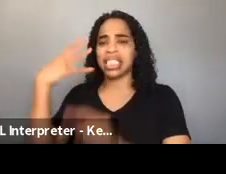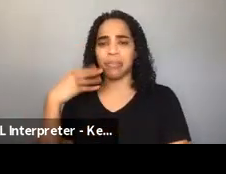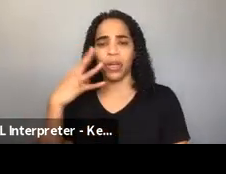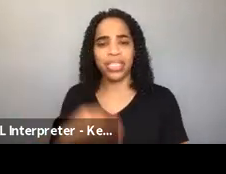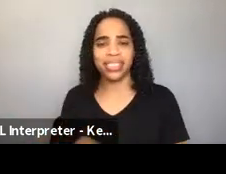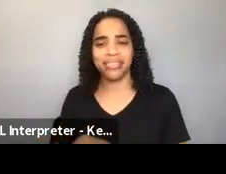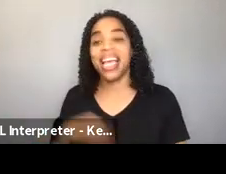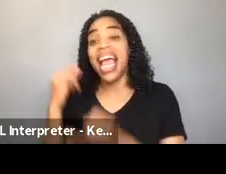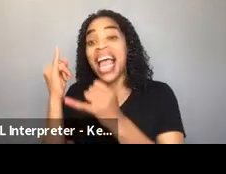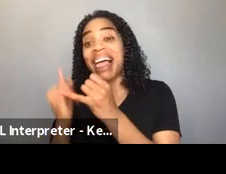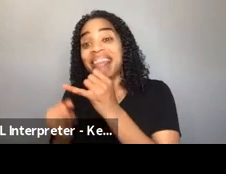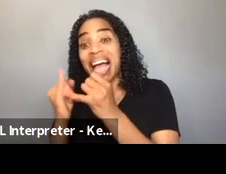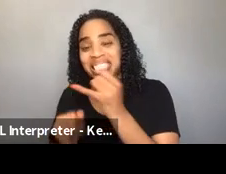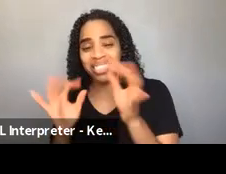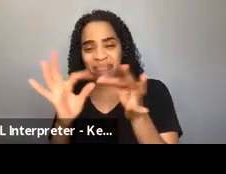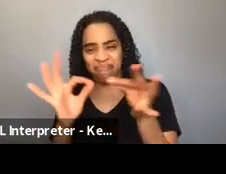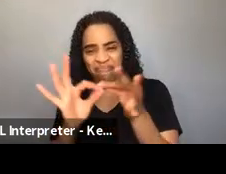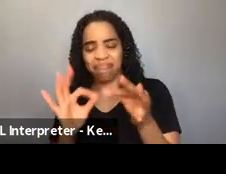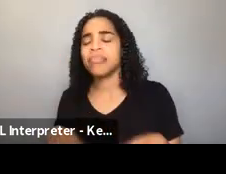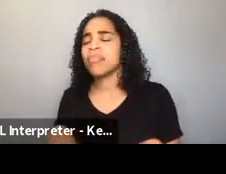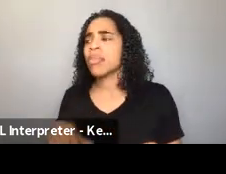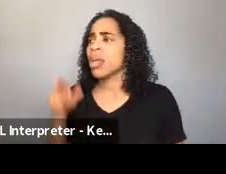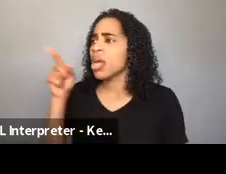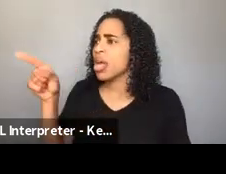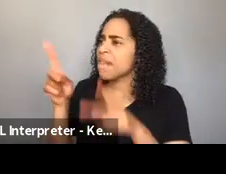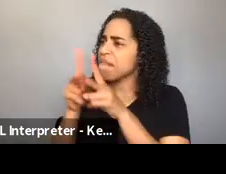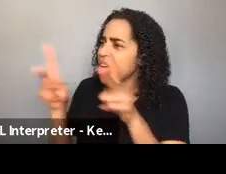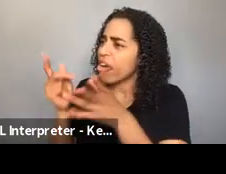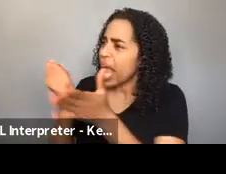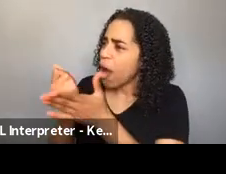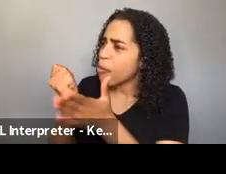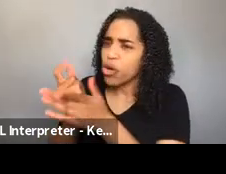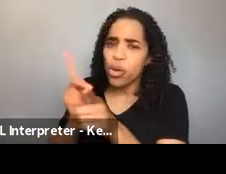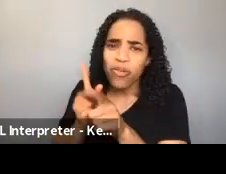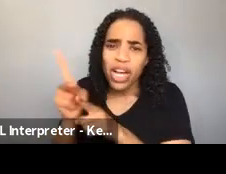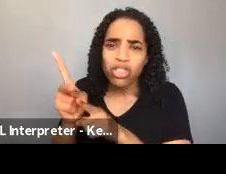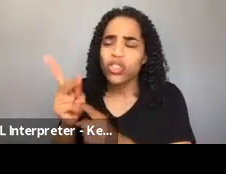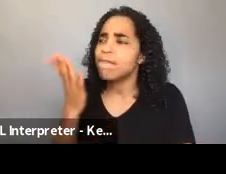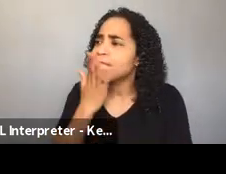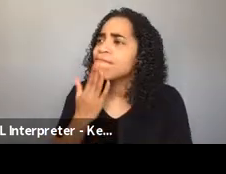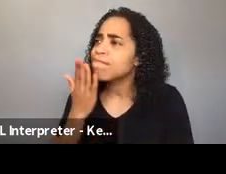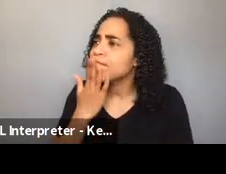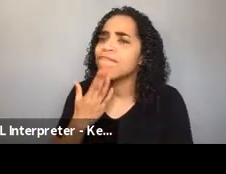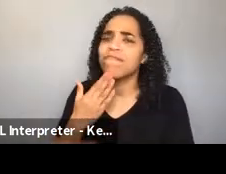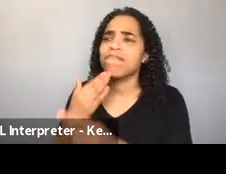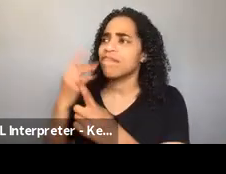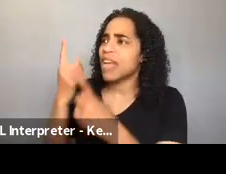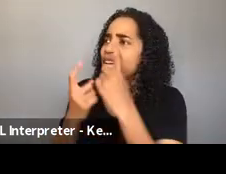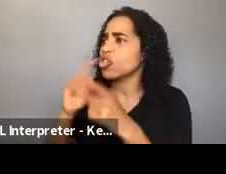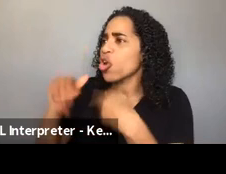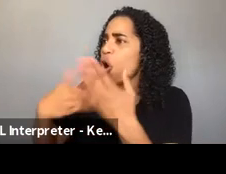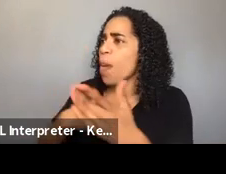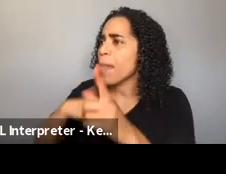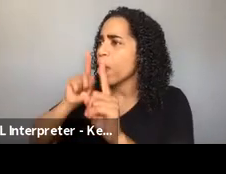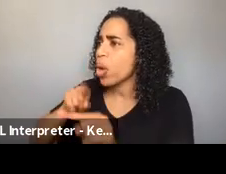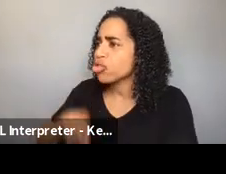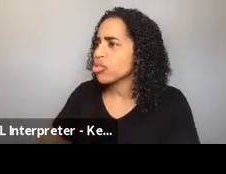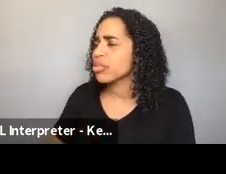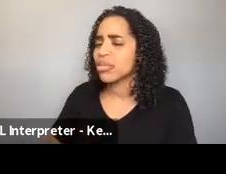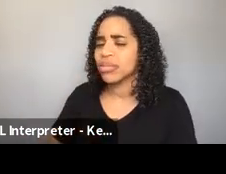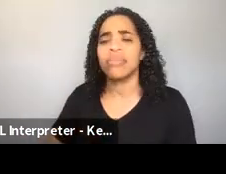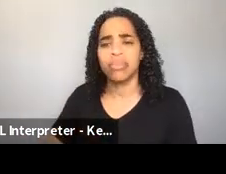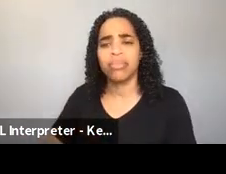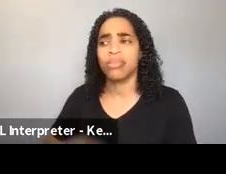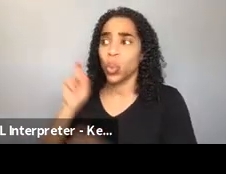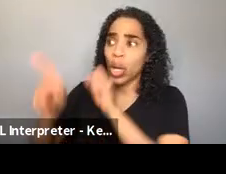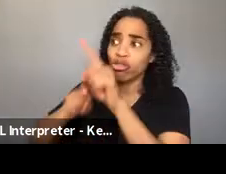Finally, very helpful, professional, courteous, and explained all the questions I have at this time. So